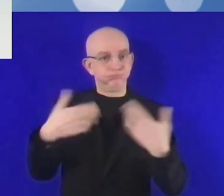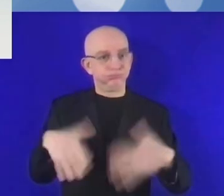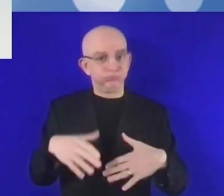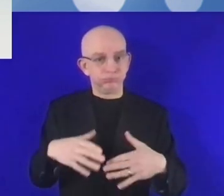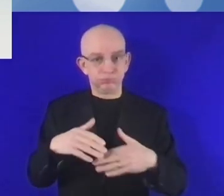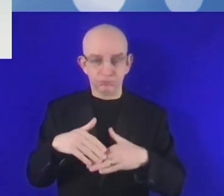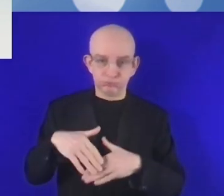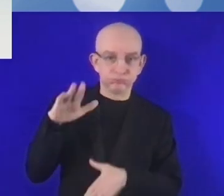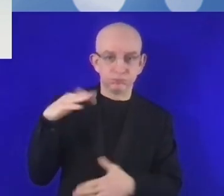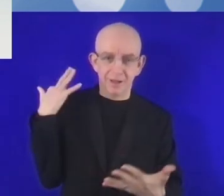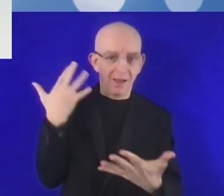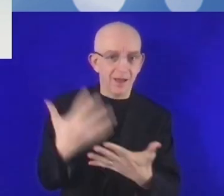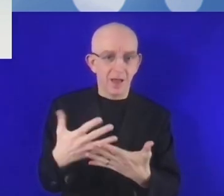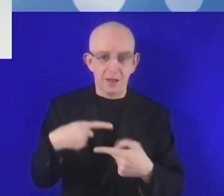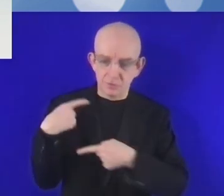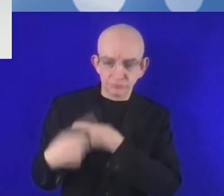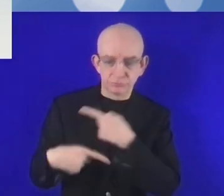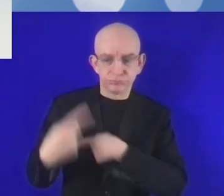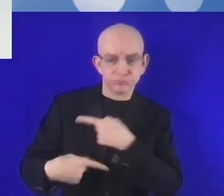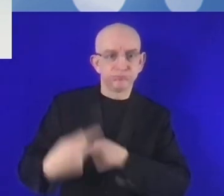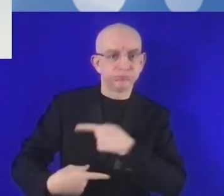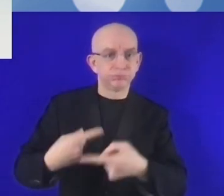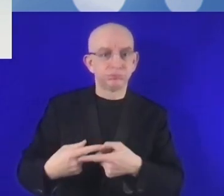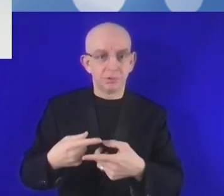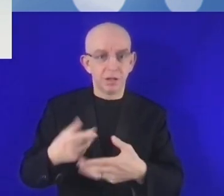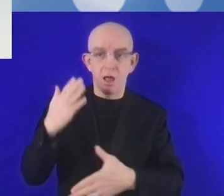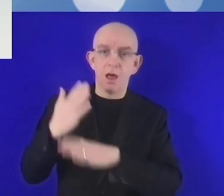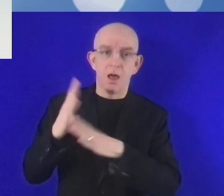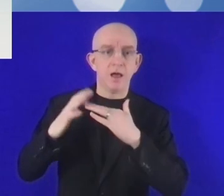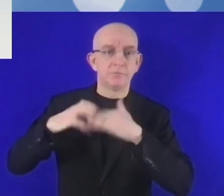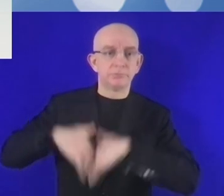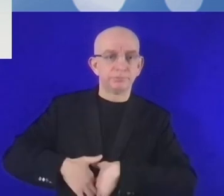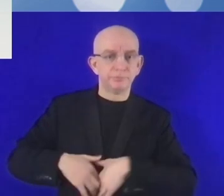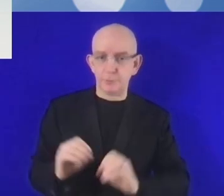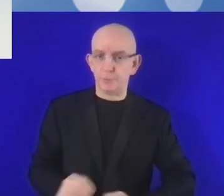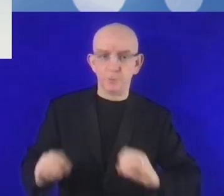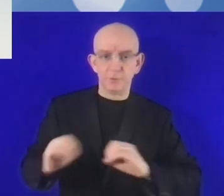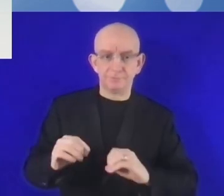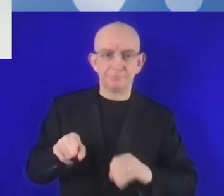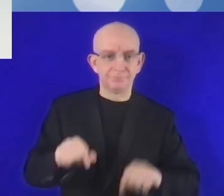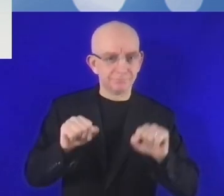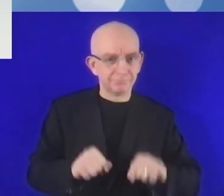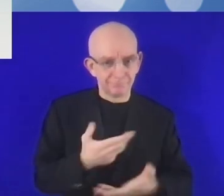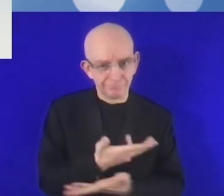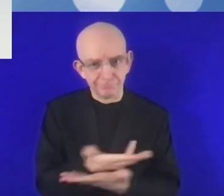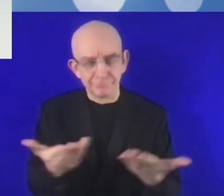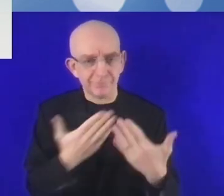the technical community, and especially those who operate and maintain the internet's underlying